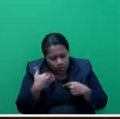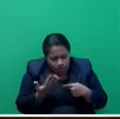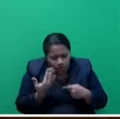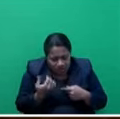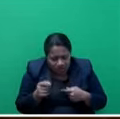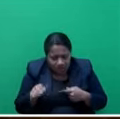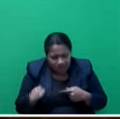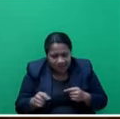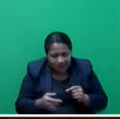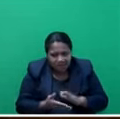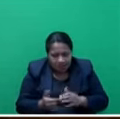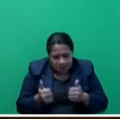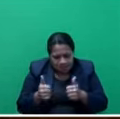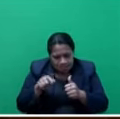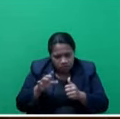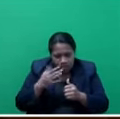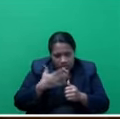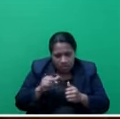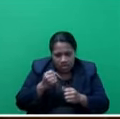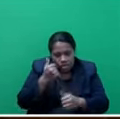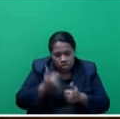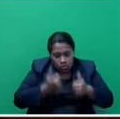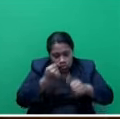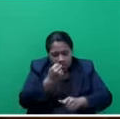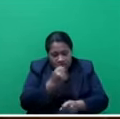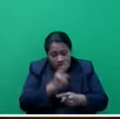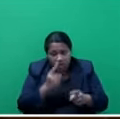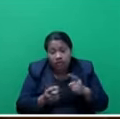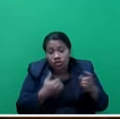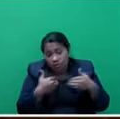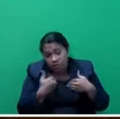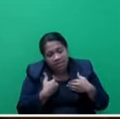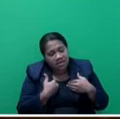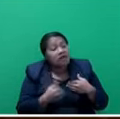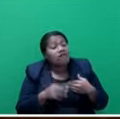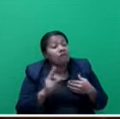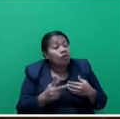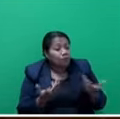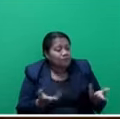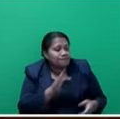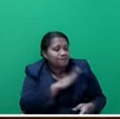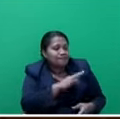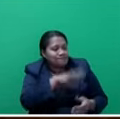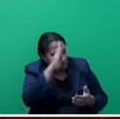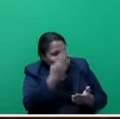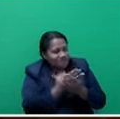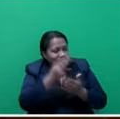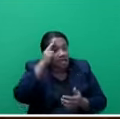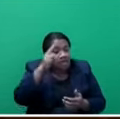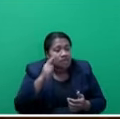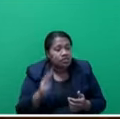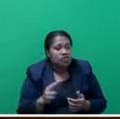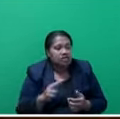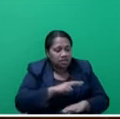on USP's good governance. Ultimately, that is for the benefit of the students, the nation, and the